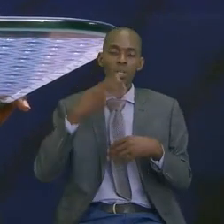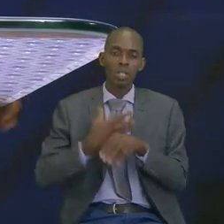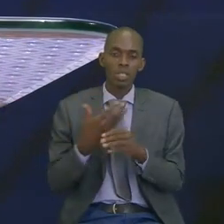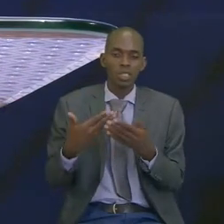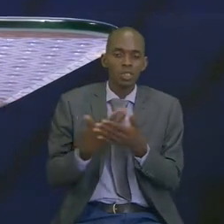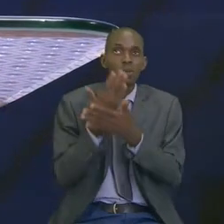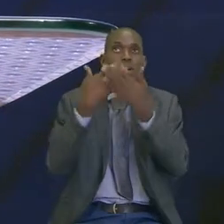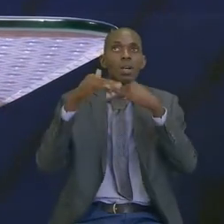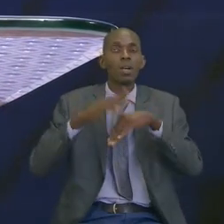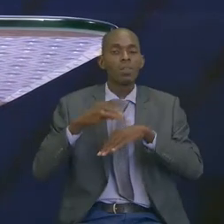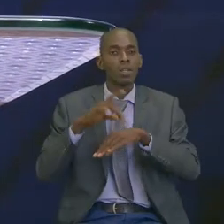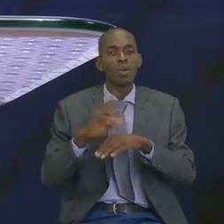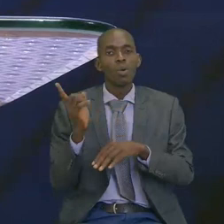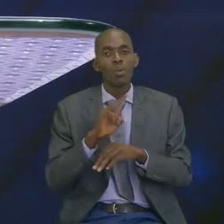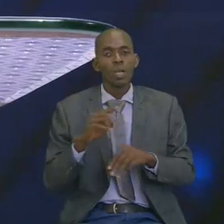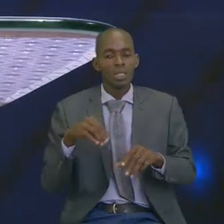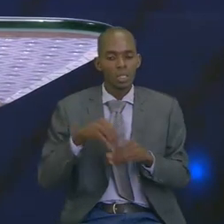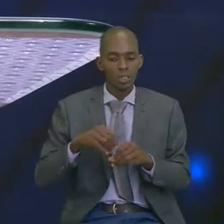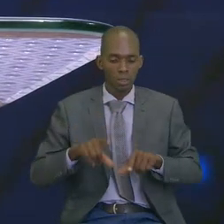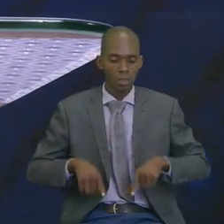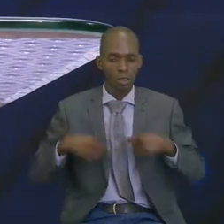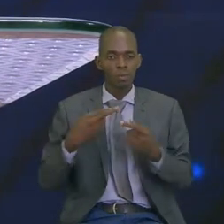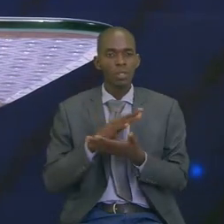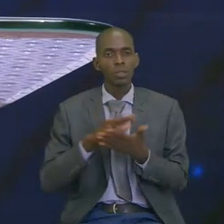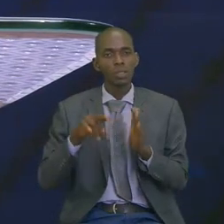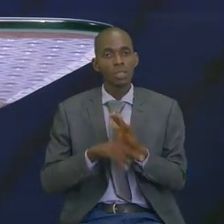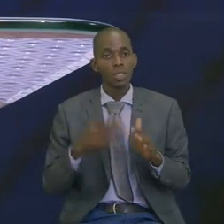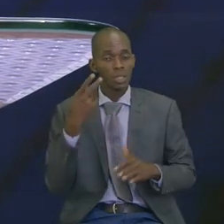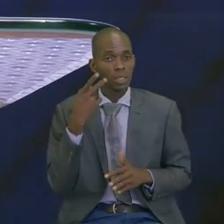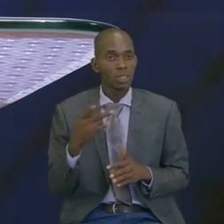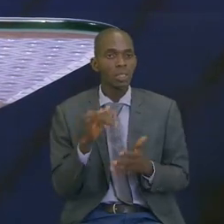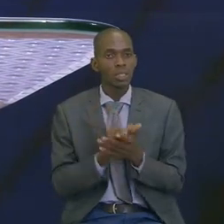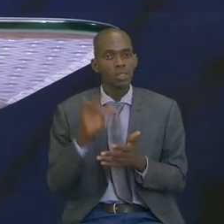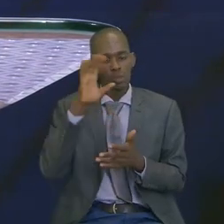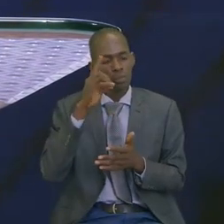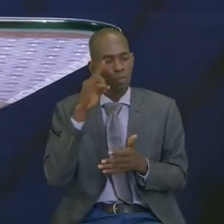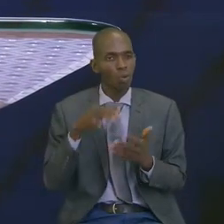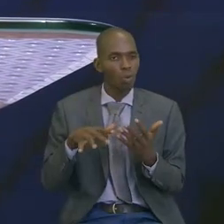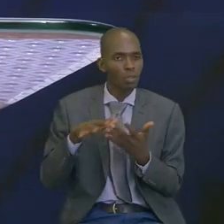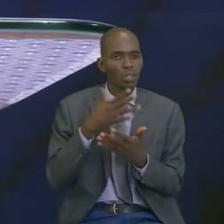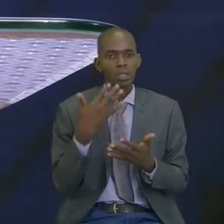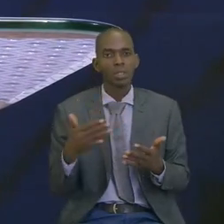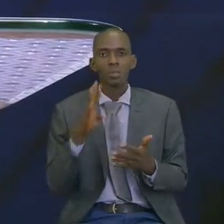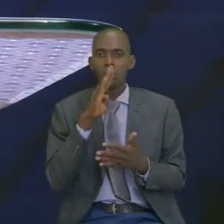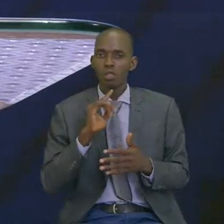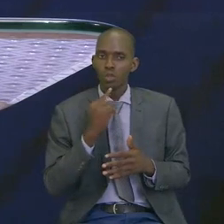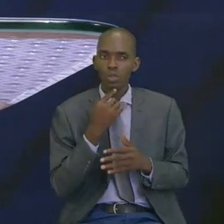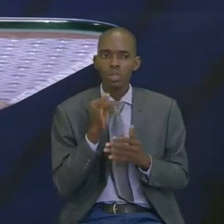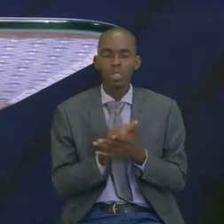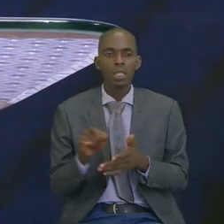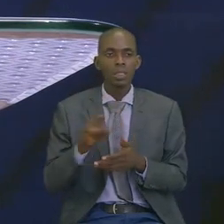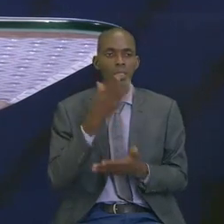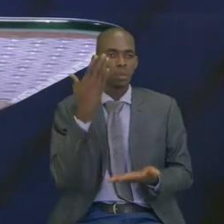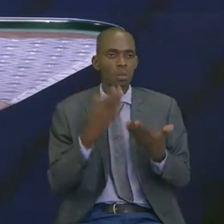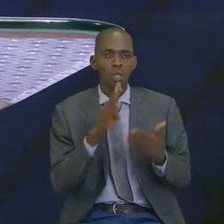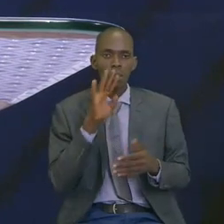dwelleth righteousness. Wherefore, seeing that ye look for such things, be diligent that ye may be found